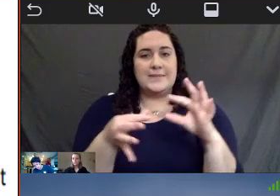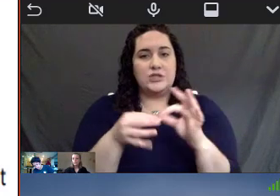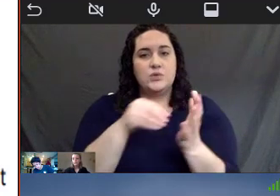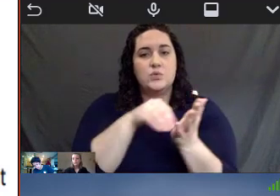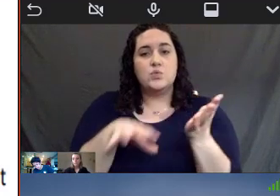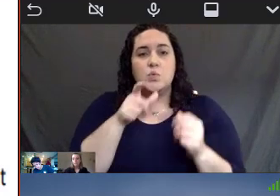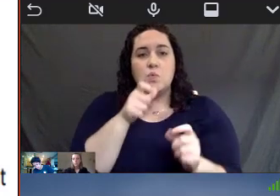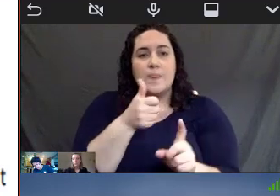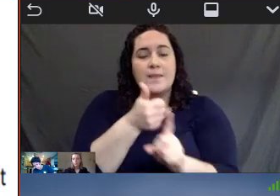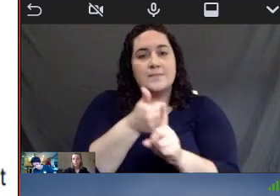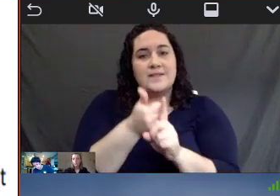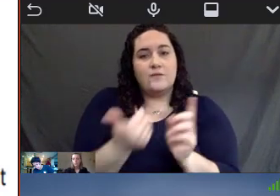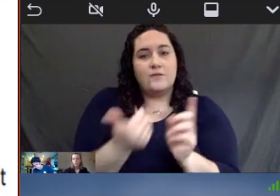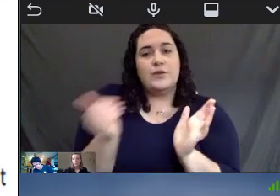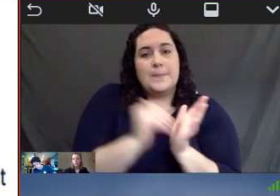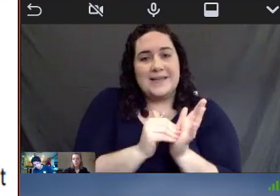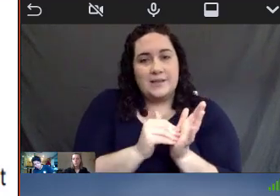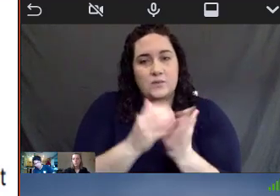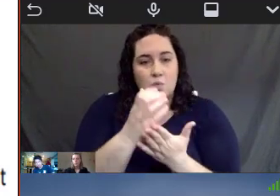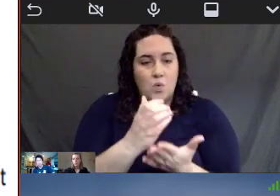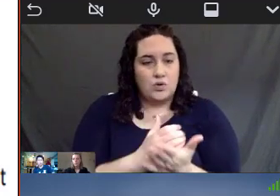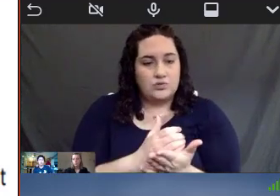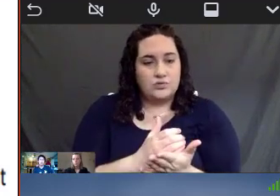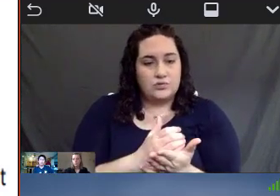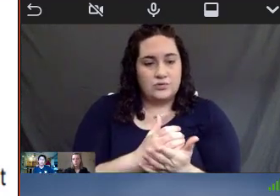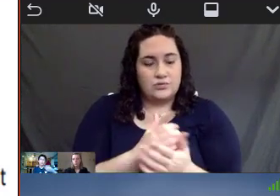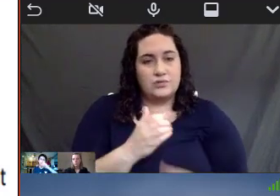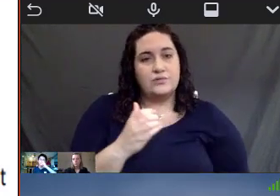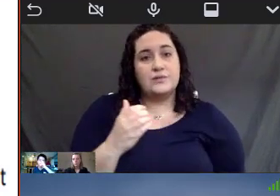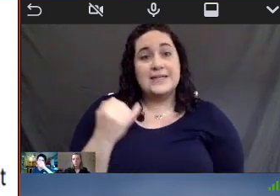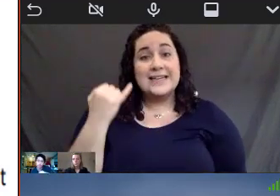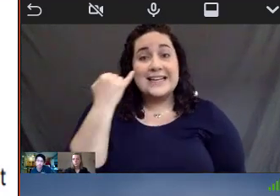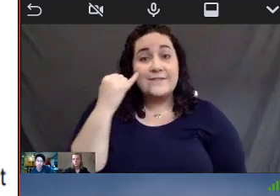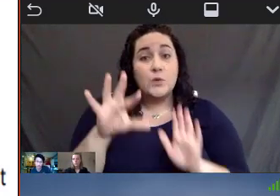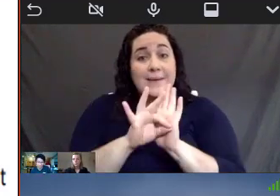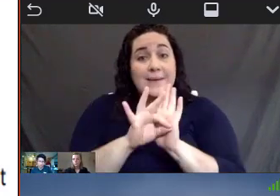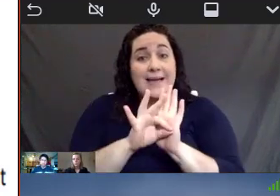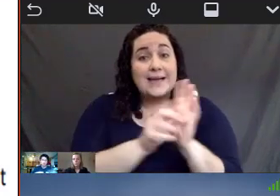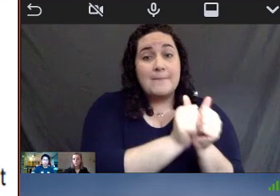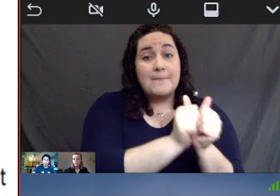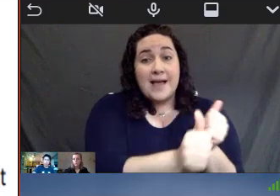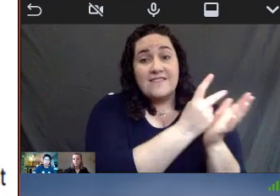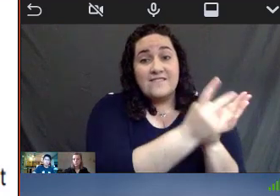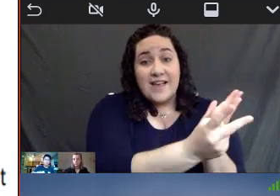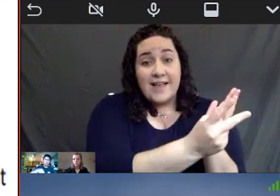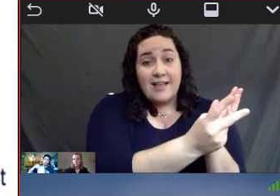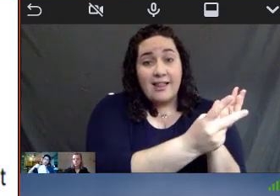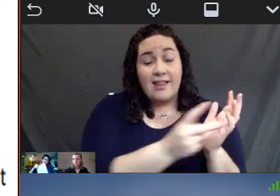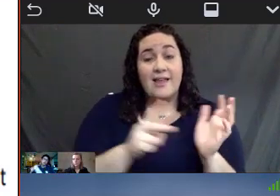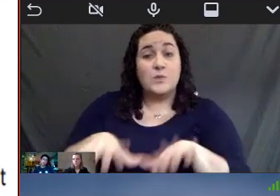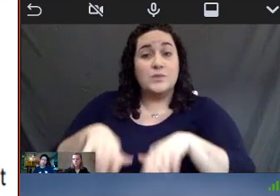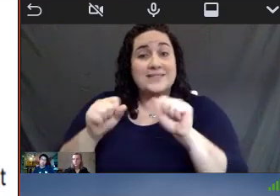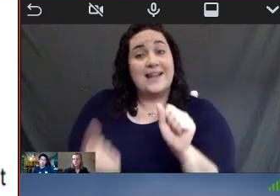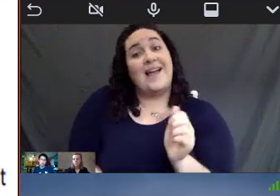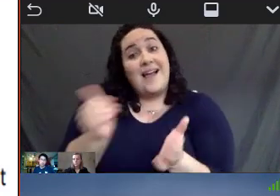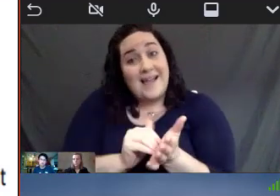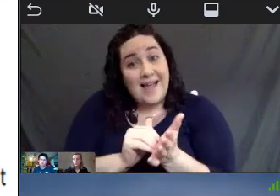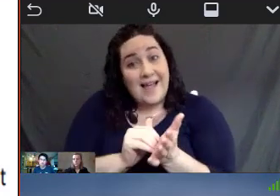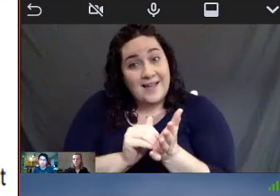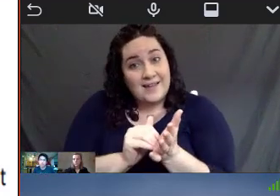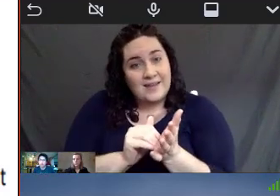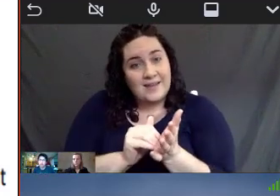you choose satisfactory pass, no pass, that will continue to remove the grade and GPA statistics from the previously enrolled